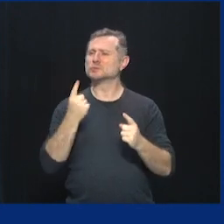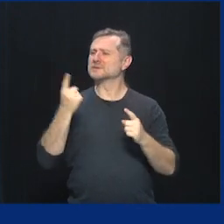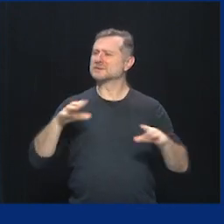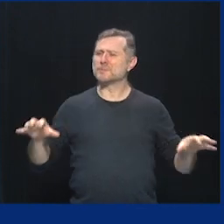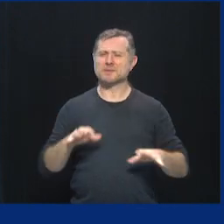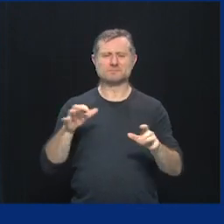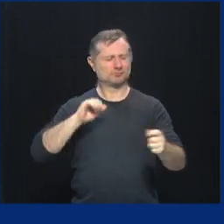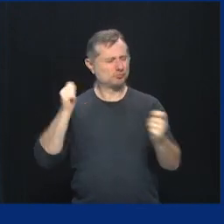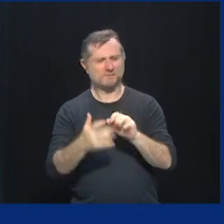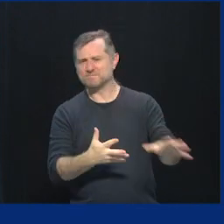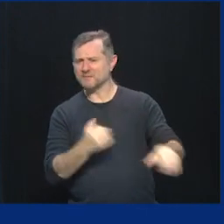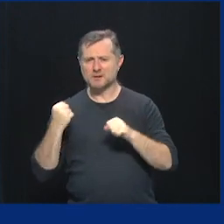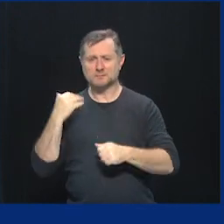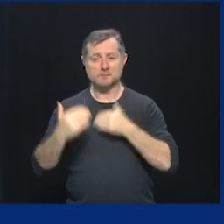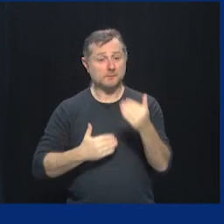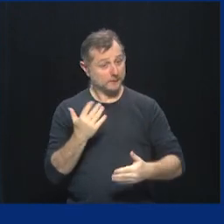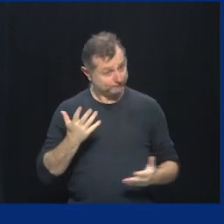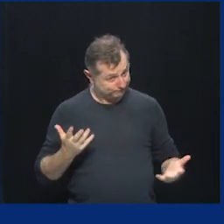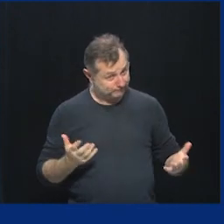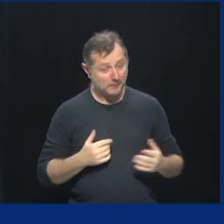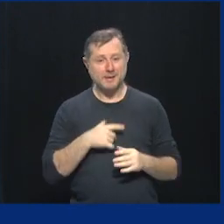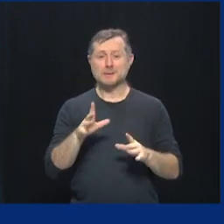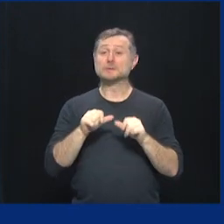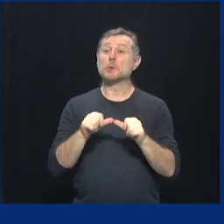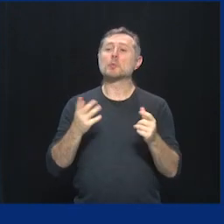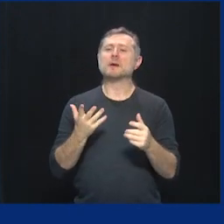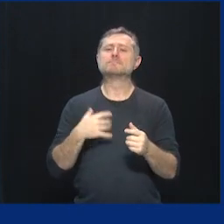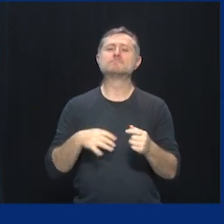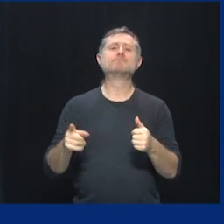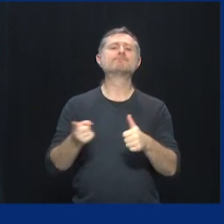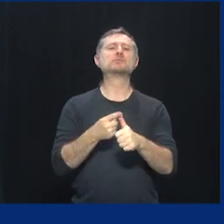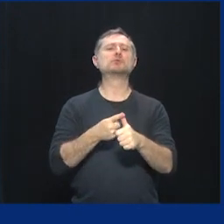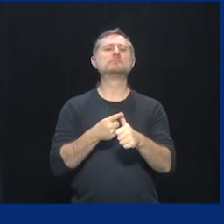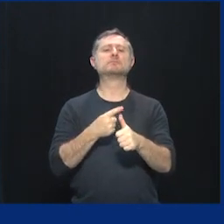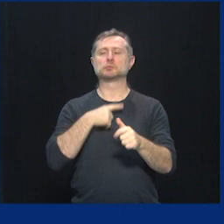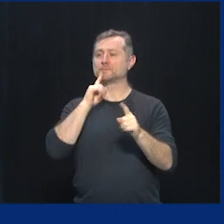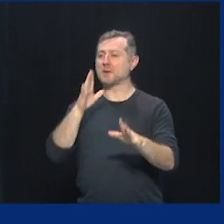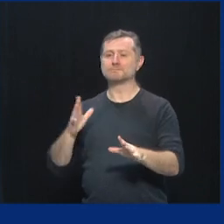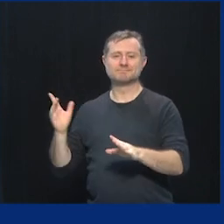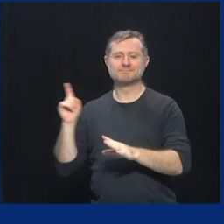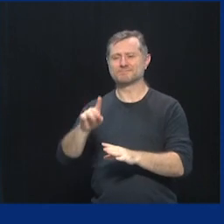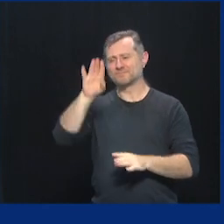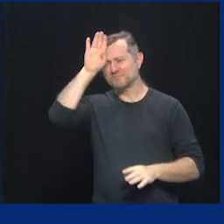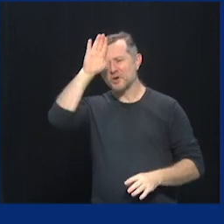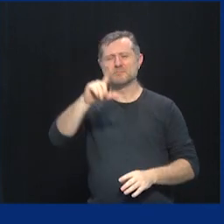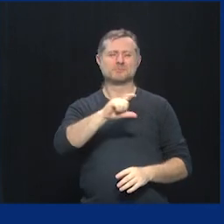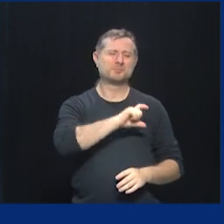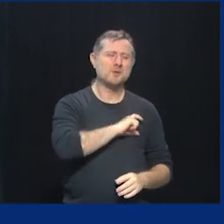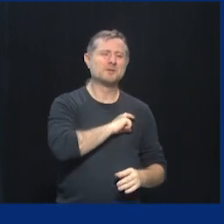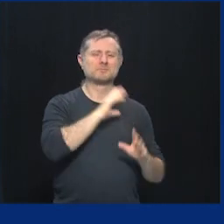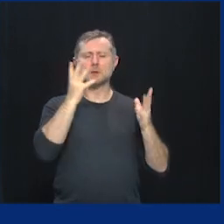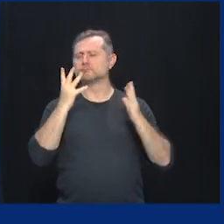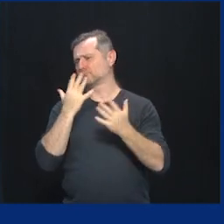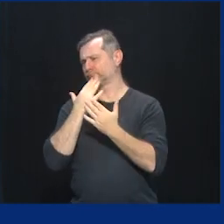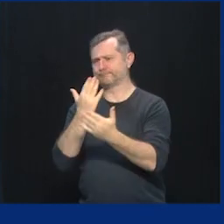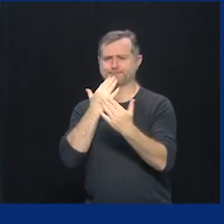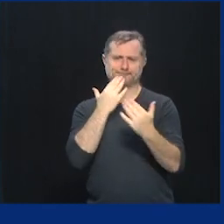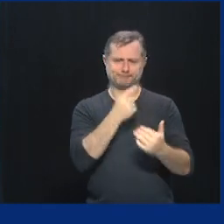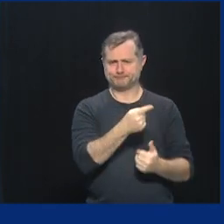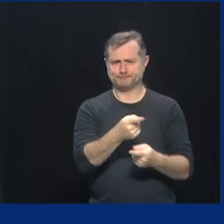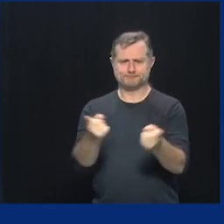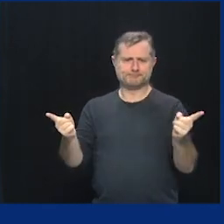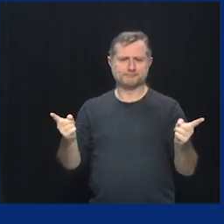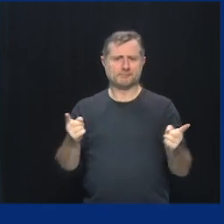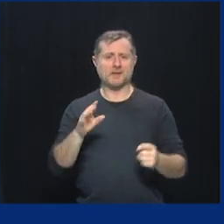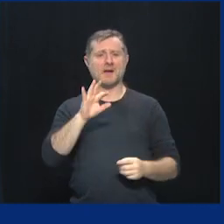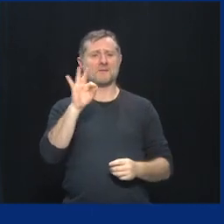But what is a constant is our first responders. I want to thank the men and women of the FDNY